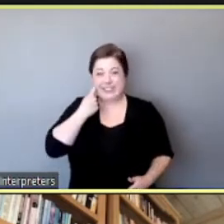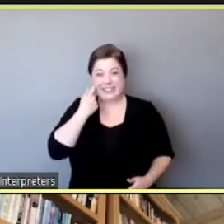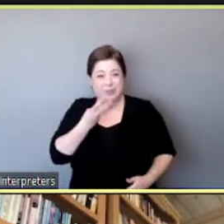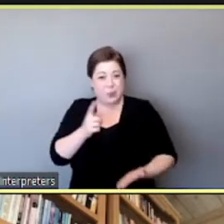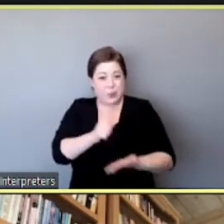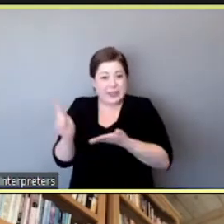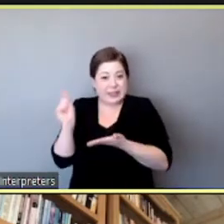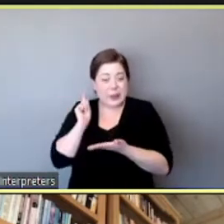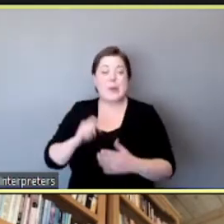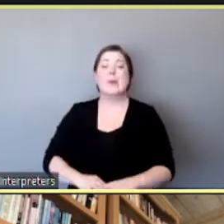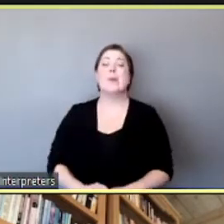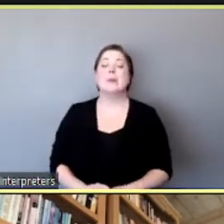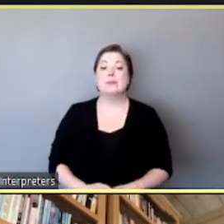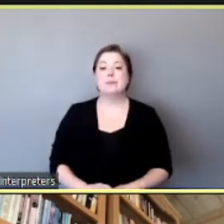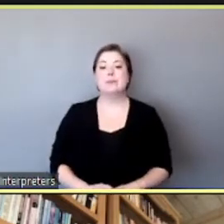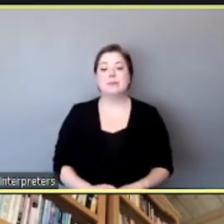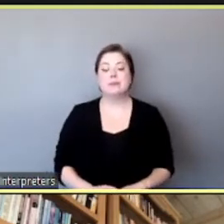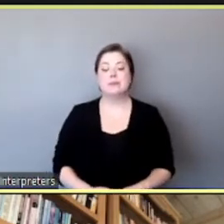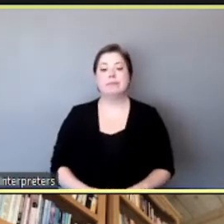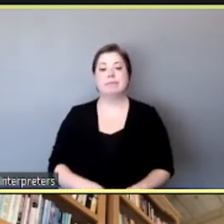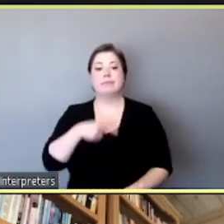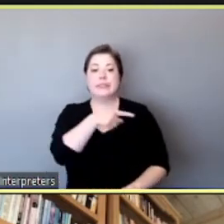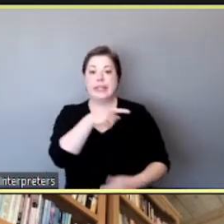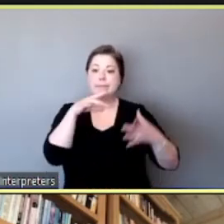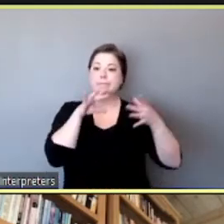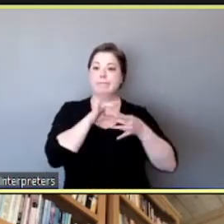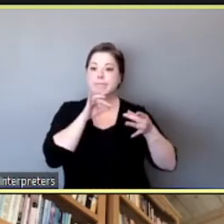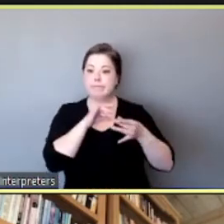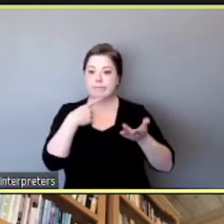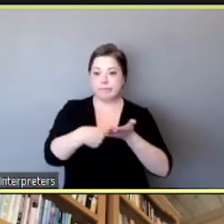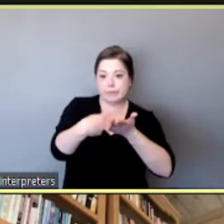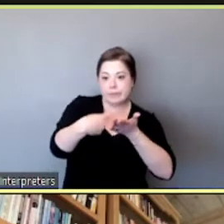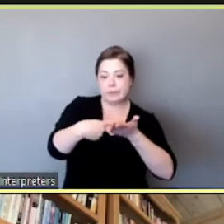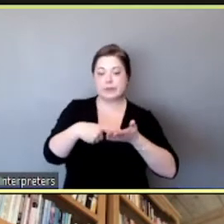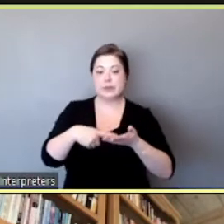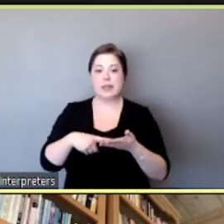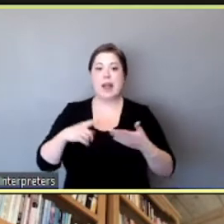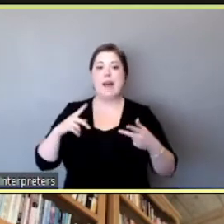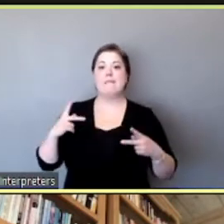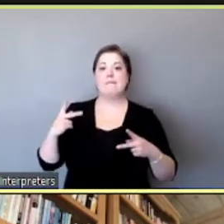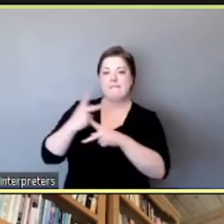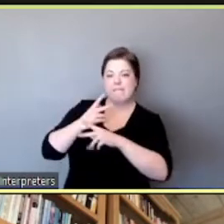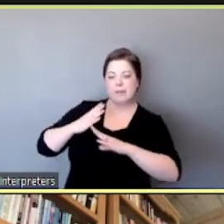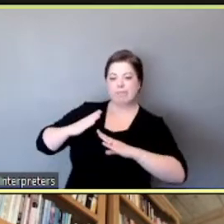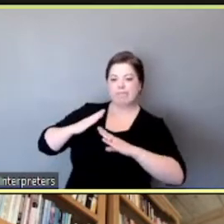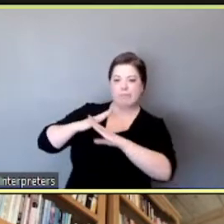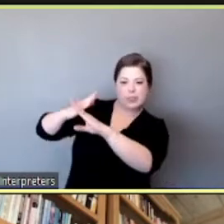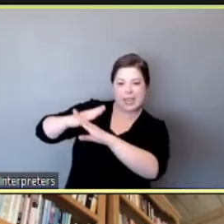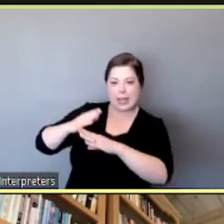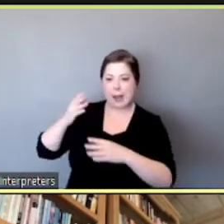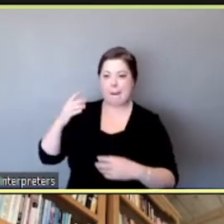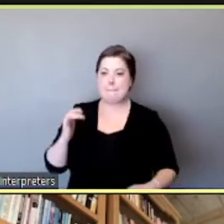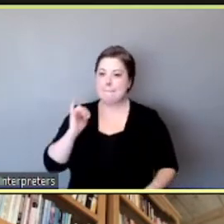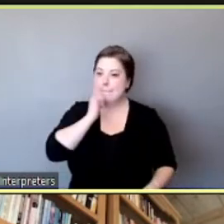He talked a lot about fighting against misinformation. And I've